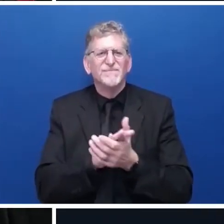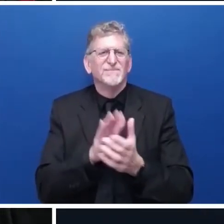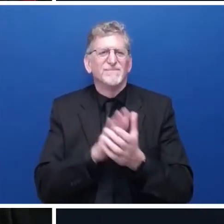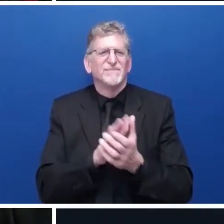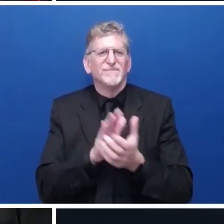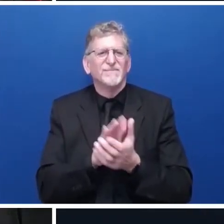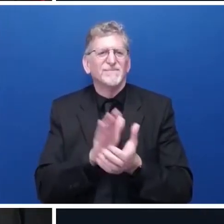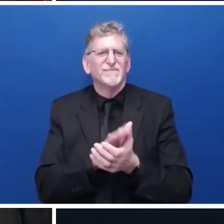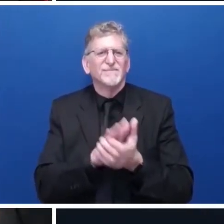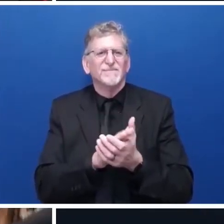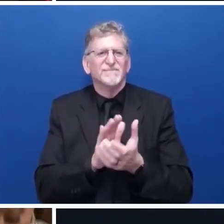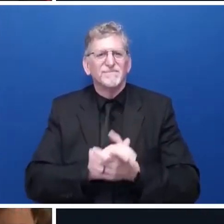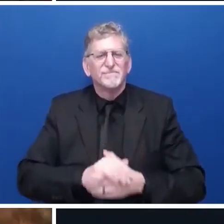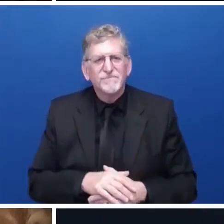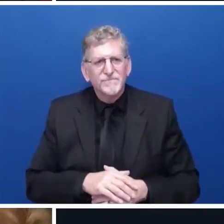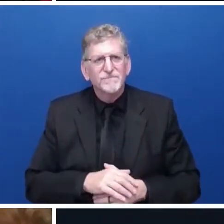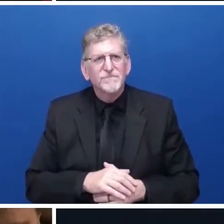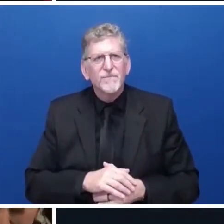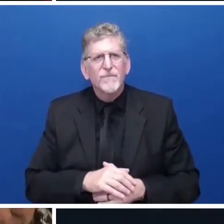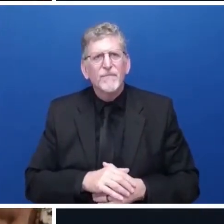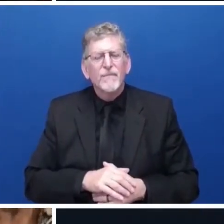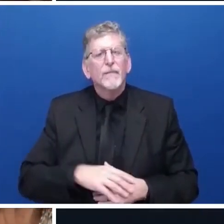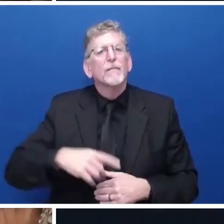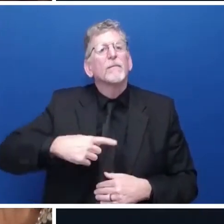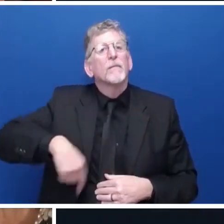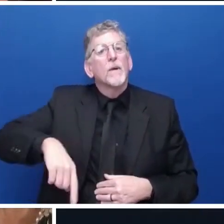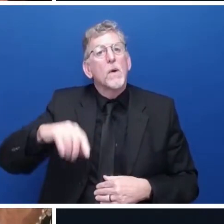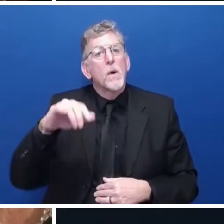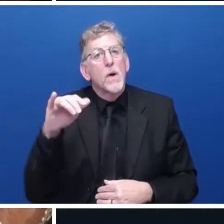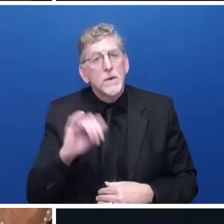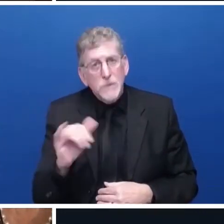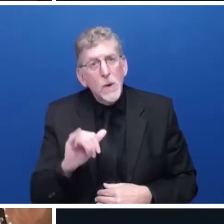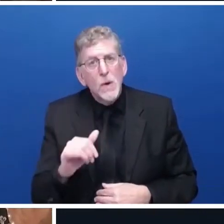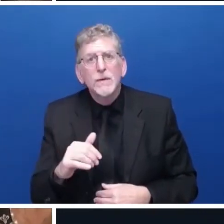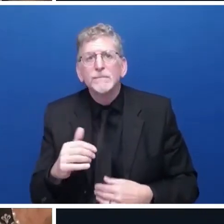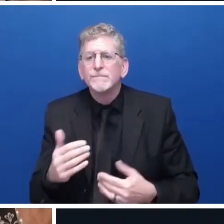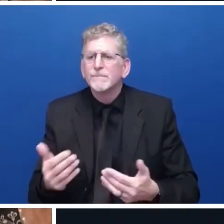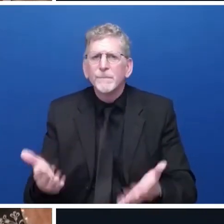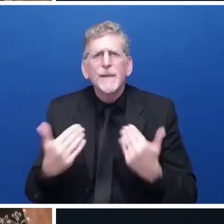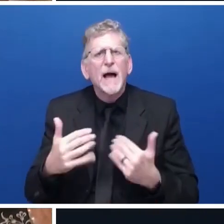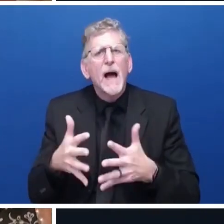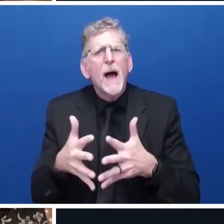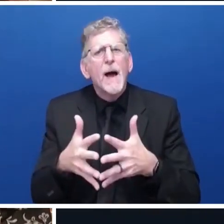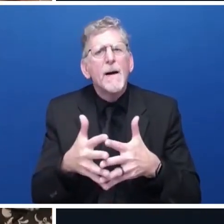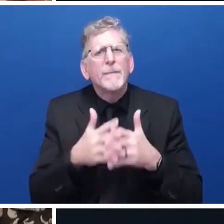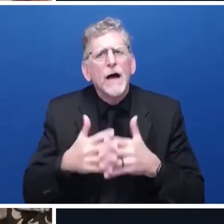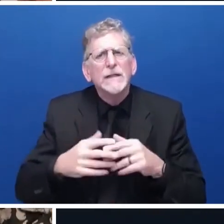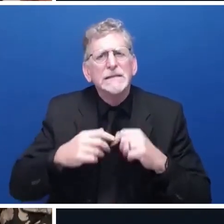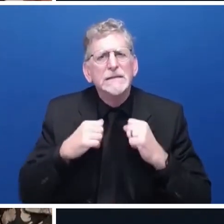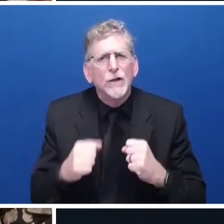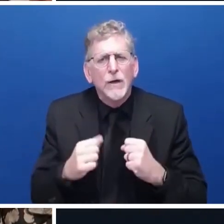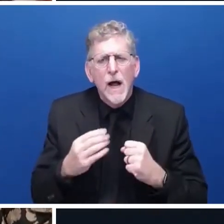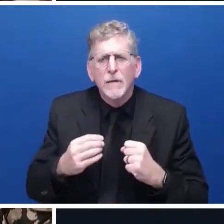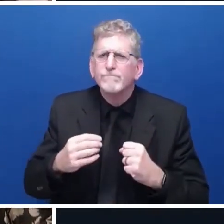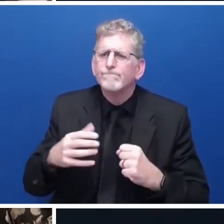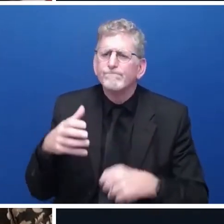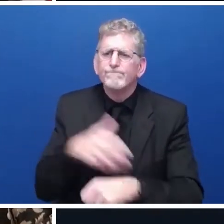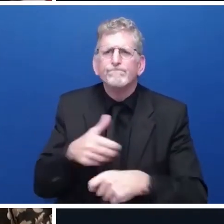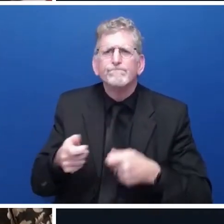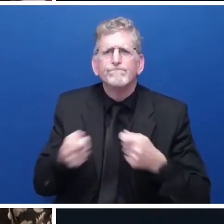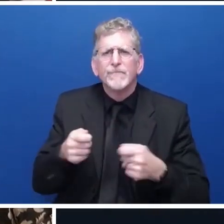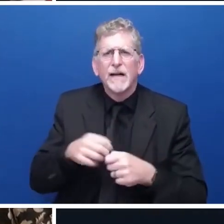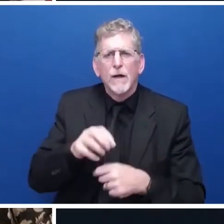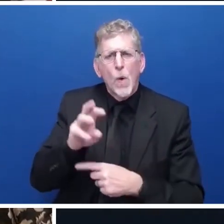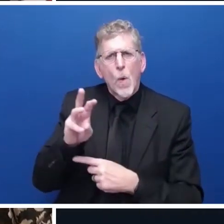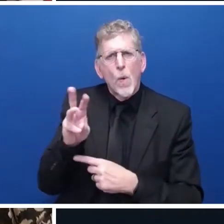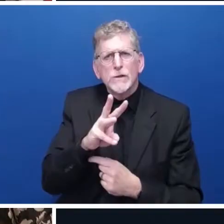We're also restoring American security and dominance in the Western Hemisphere, acting to secure our national interests and defend our